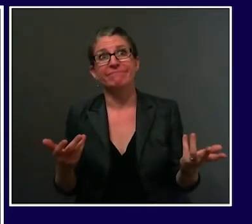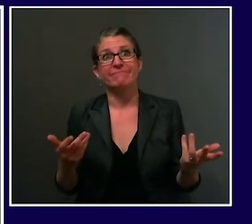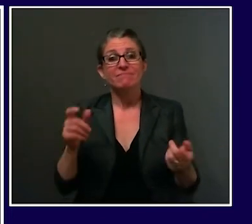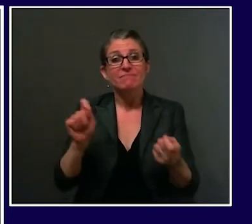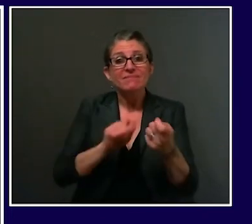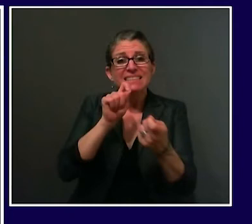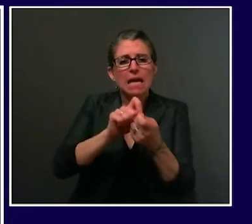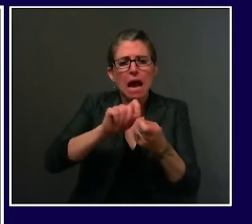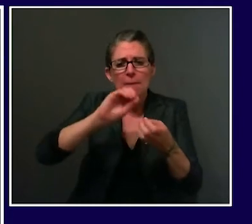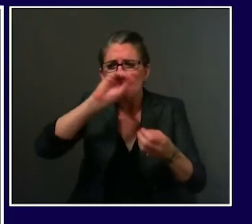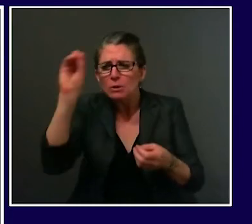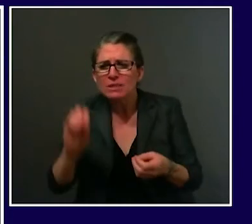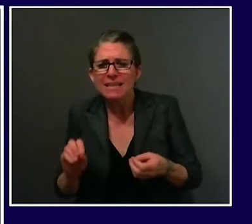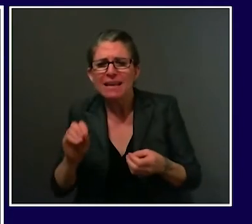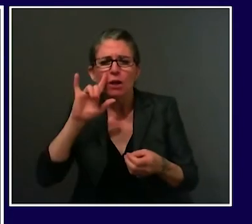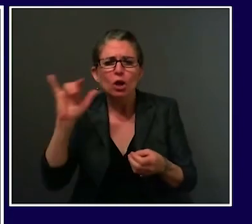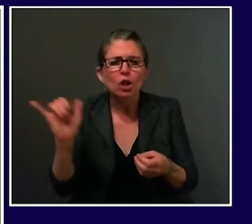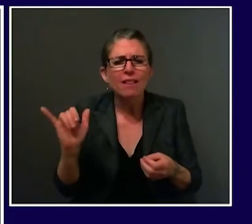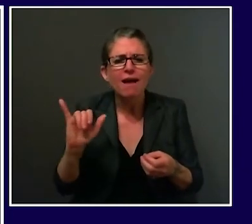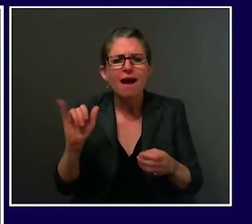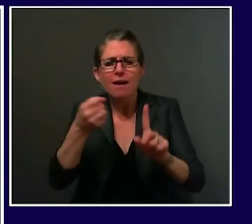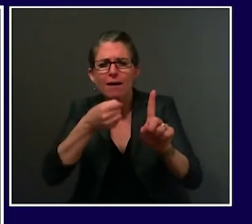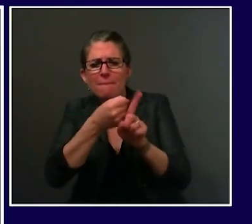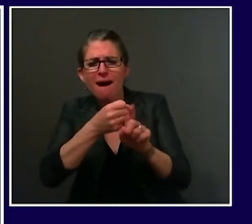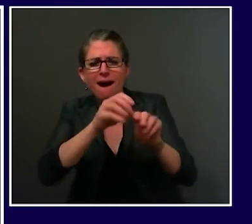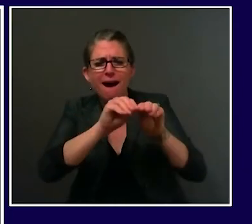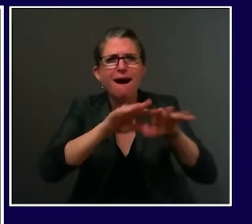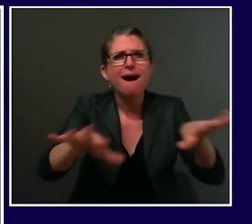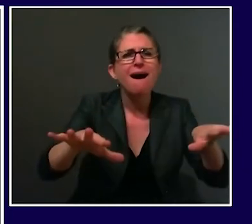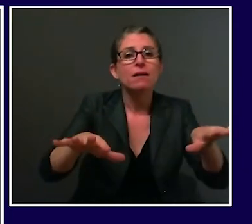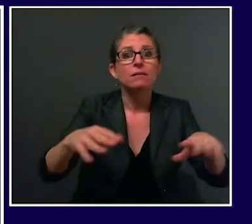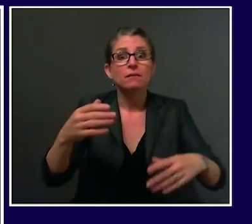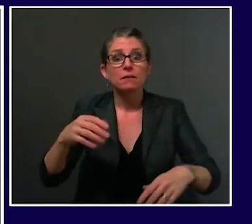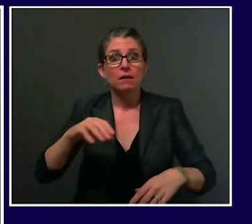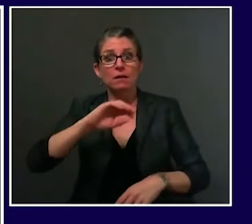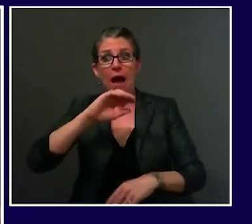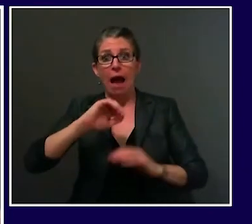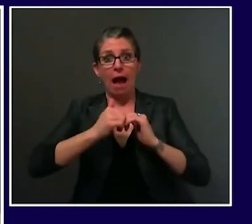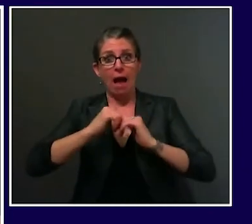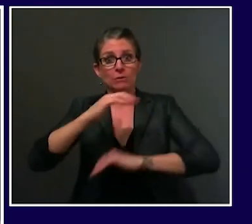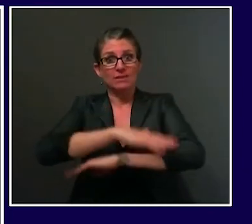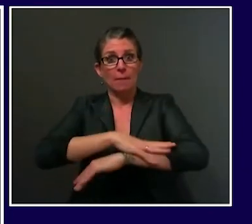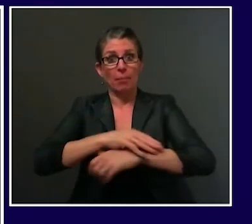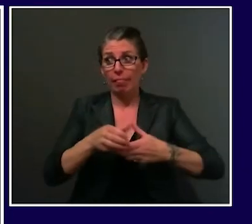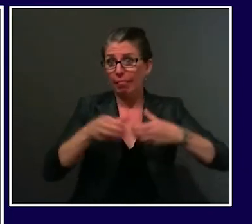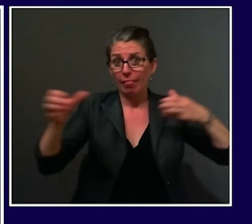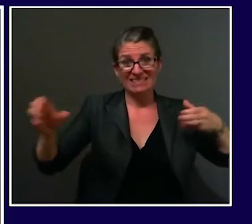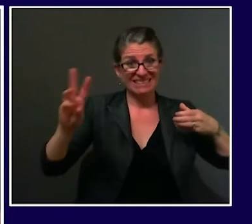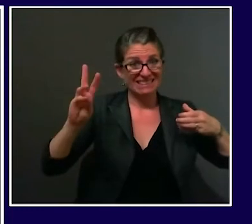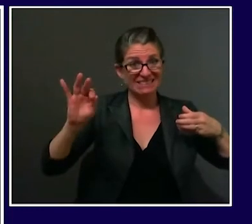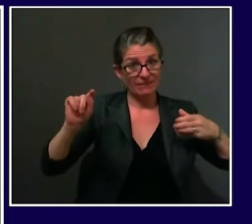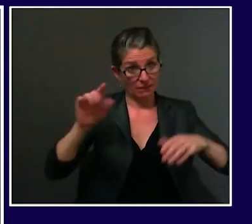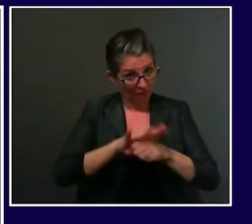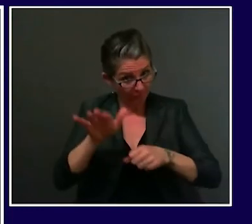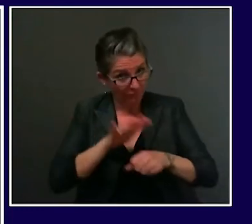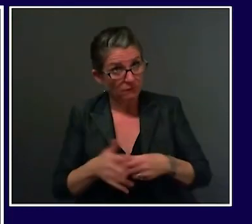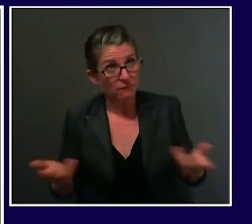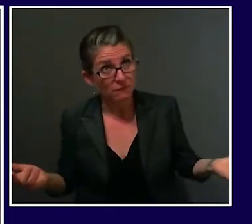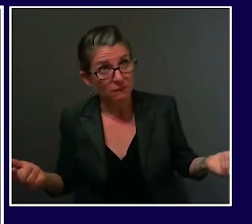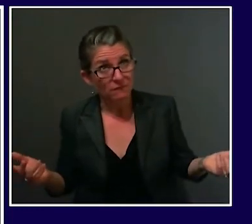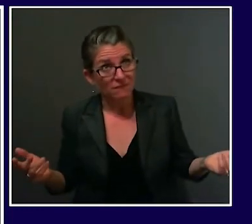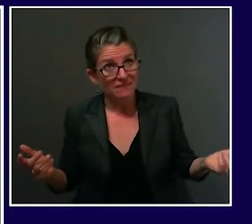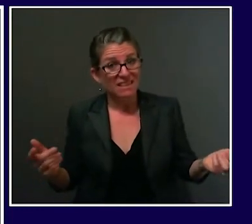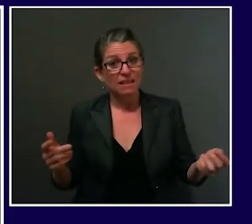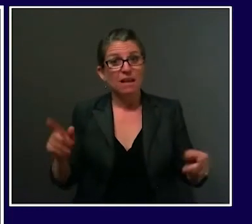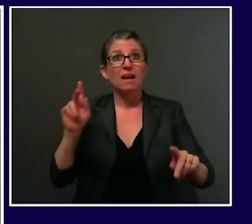engineering controls that you noted, Joe, is the capacity limit 50%, 25%? Right now, there's just not